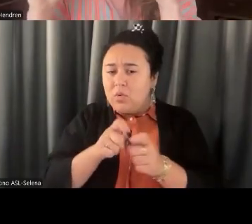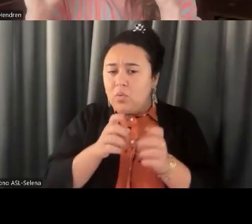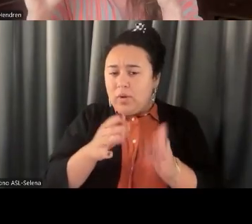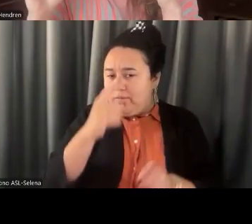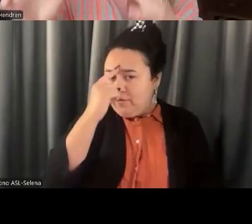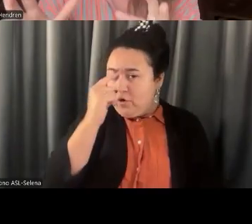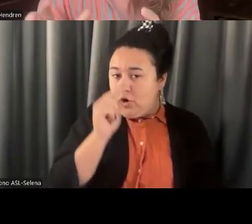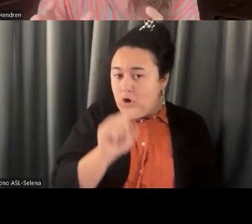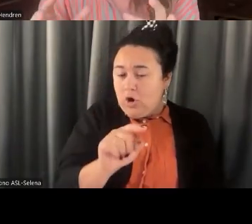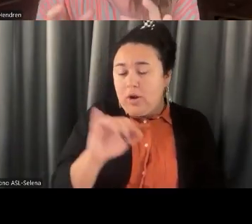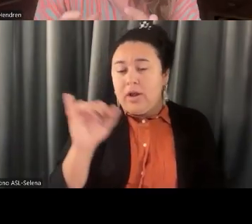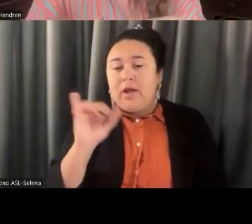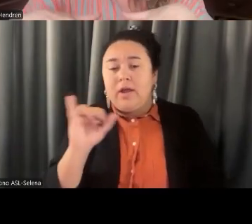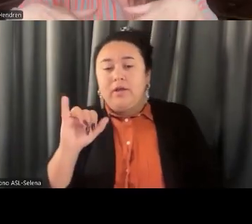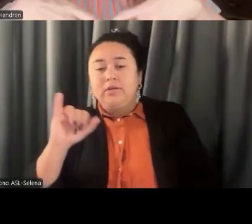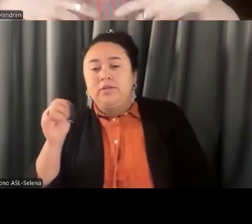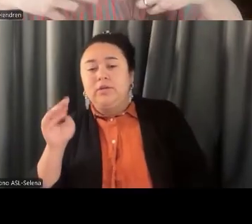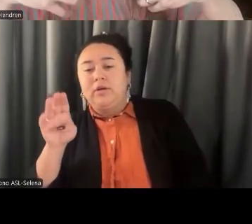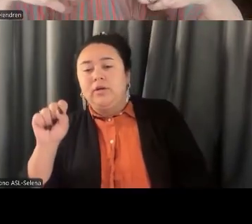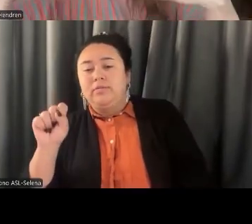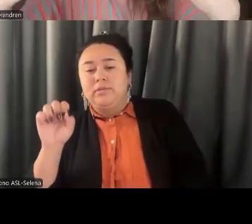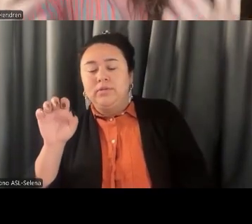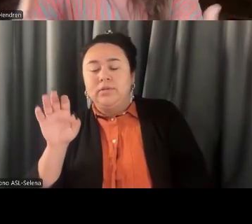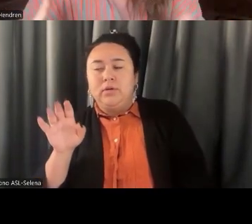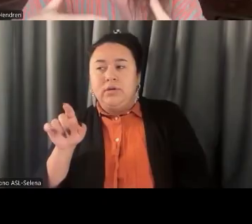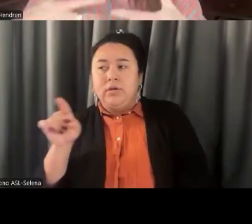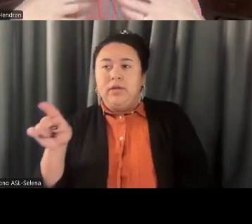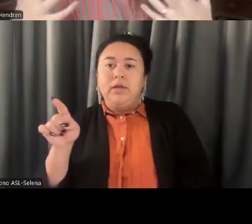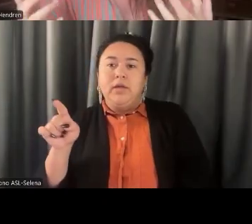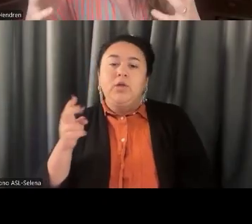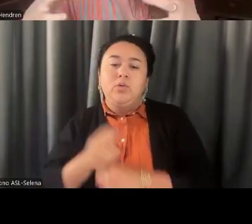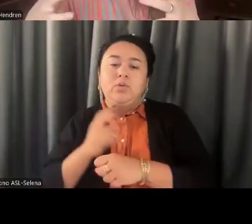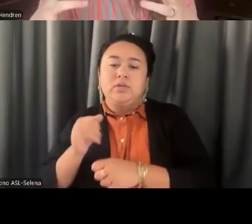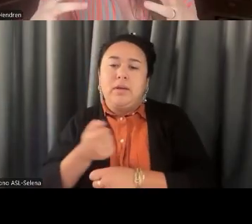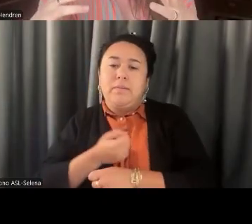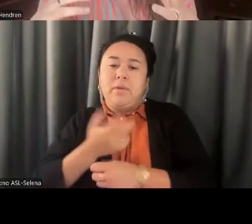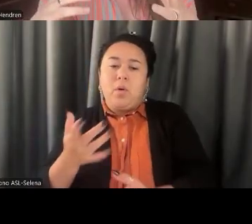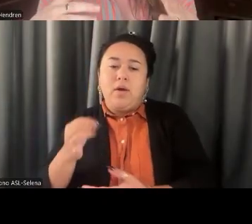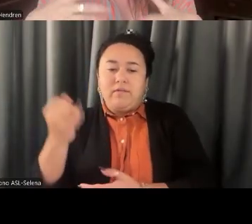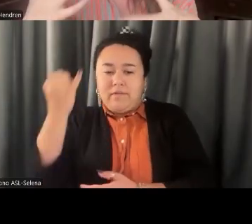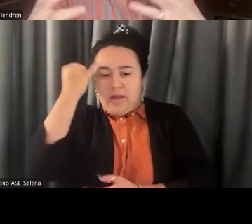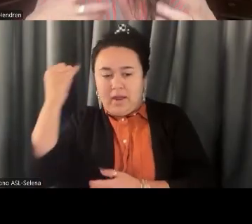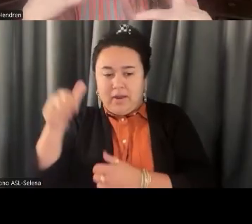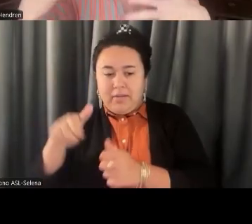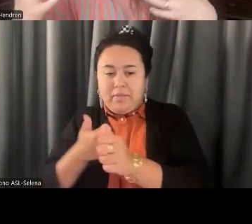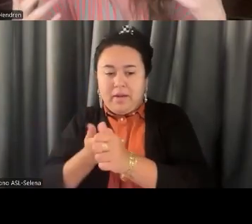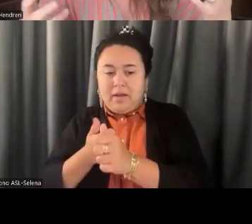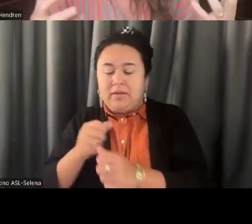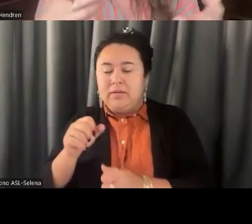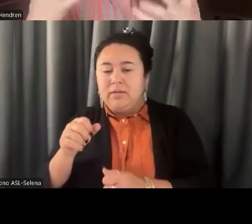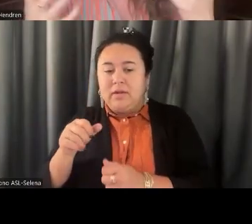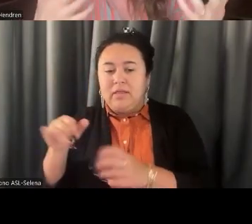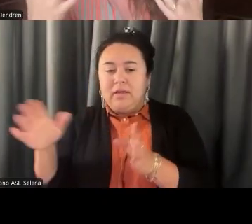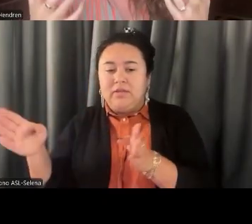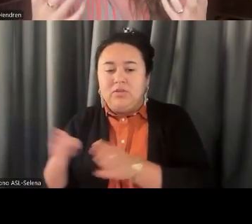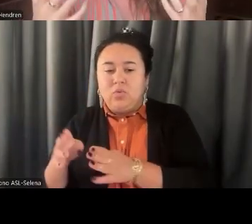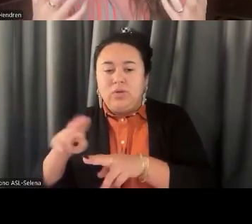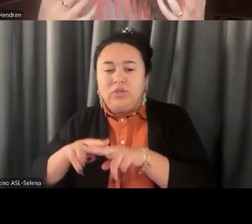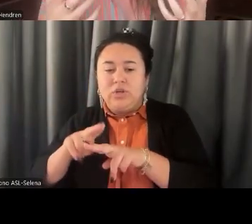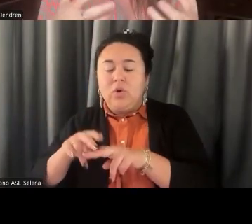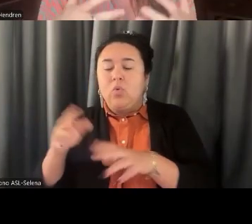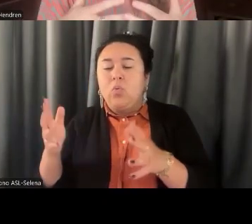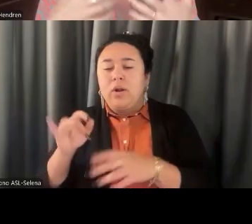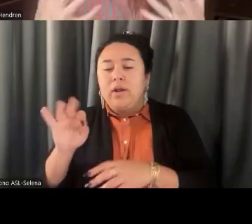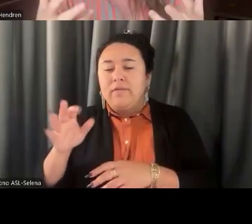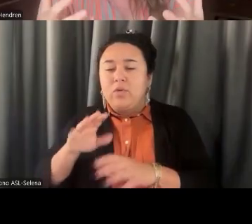and then Jacobs sort of taking the poetics of that idea of the squeeze chair. In other words, what if the world had